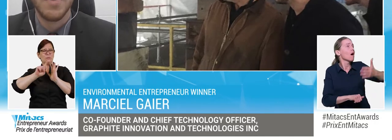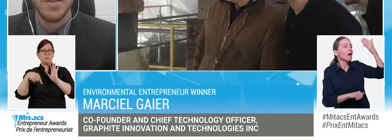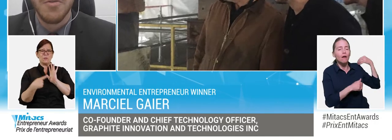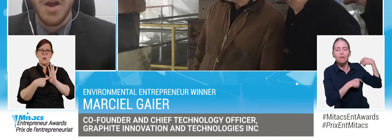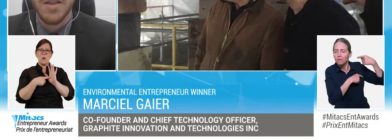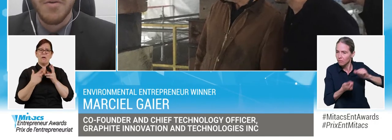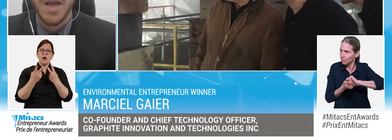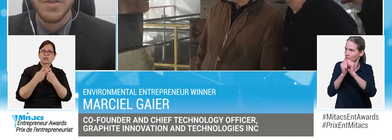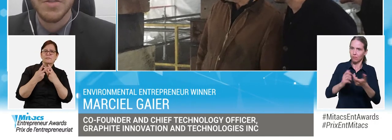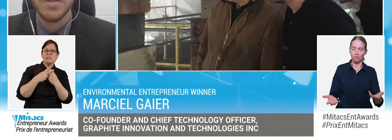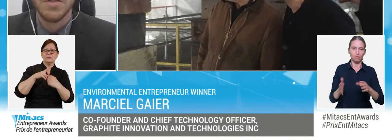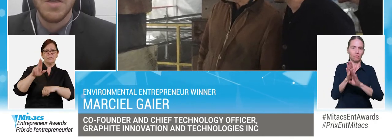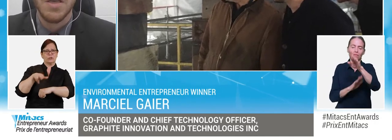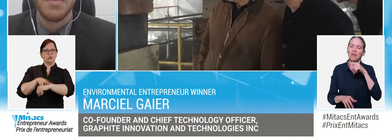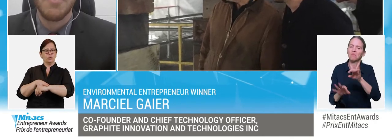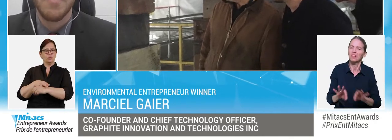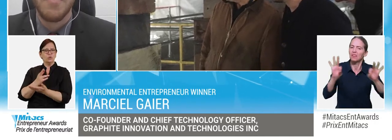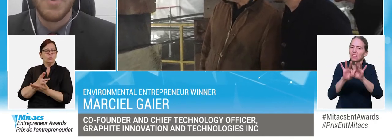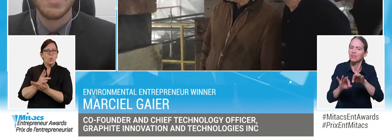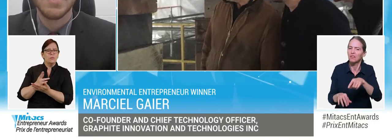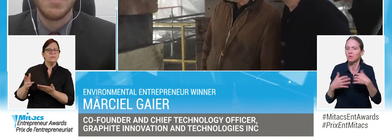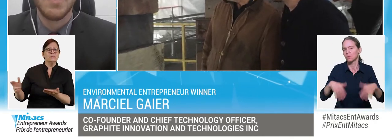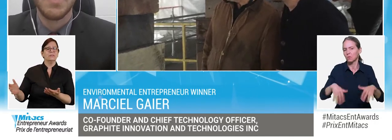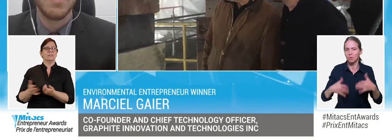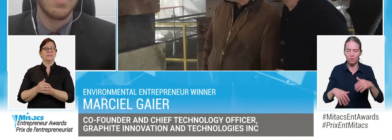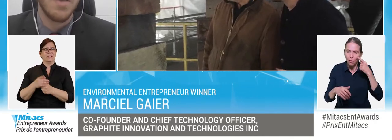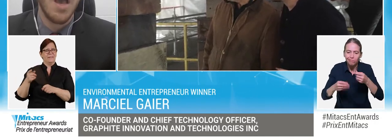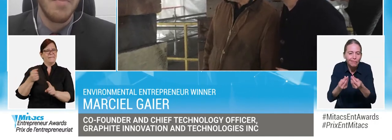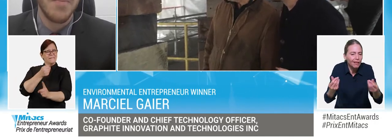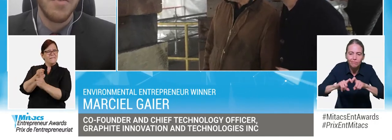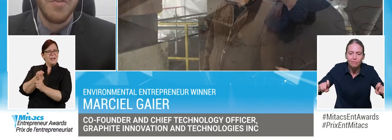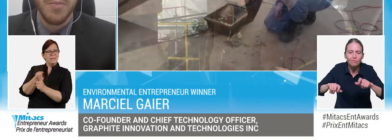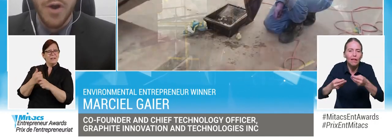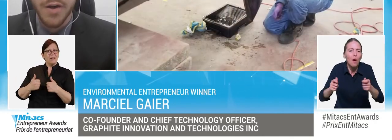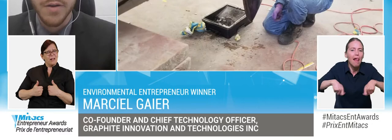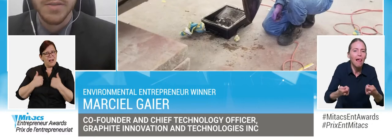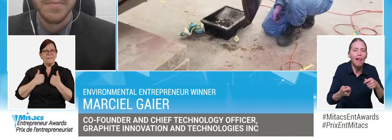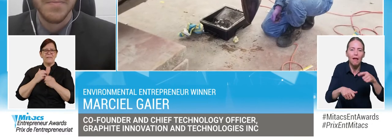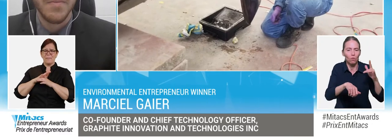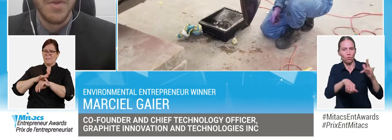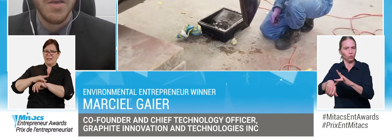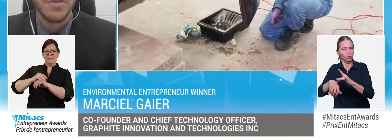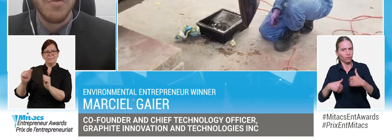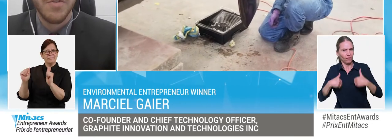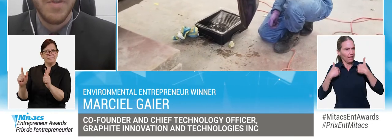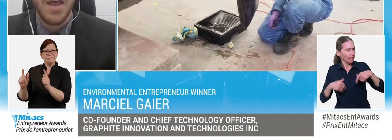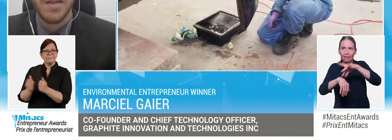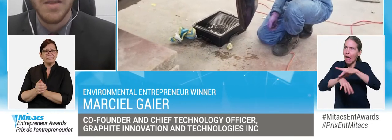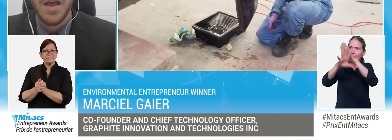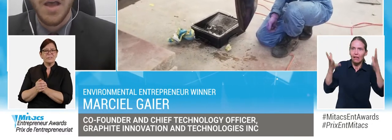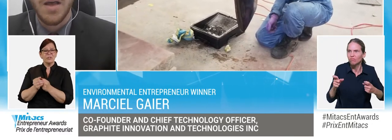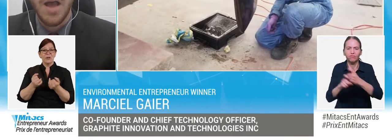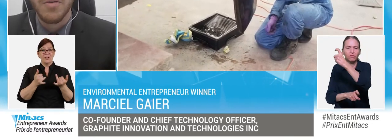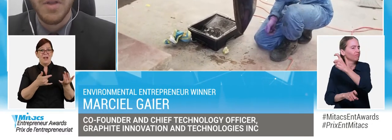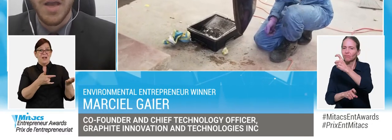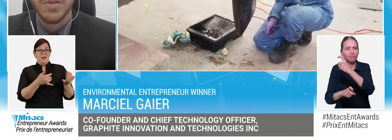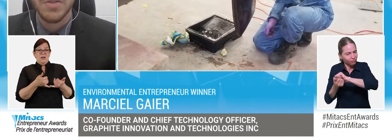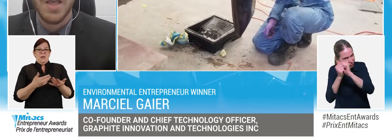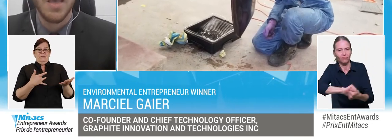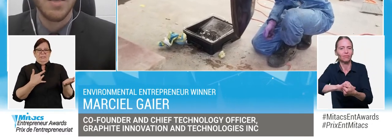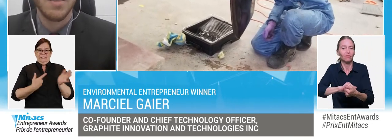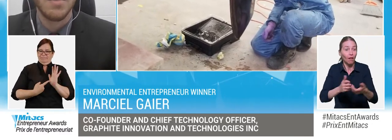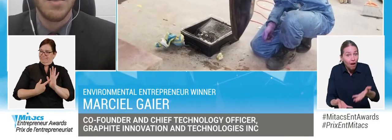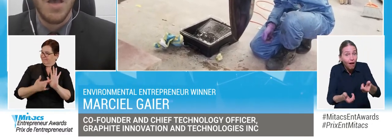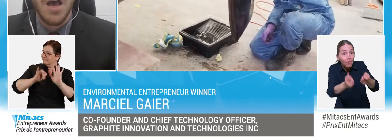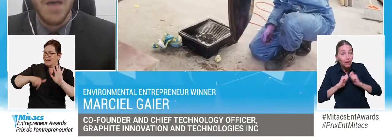are moving in the right direction and reinforces that we are doing meaningful progress. So with that, I would like